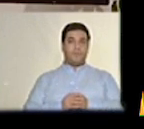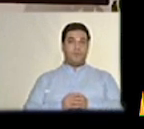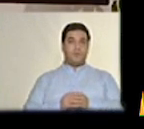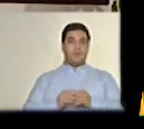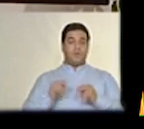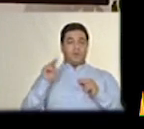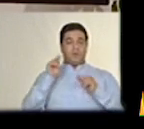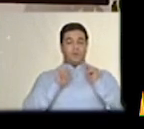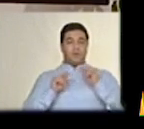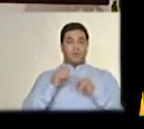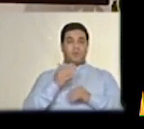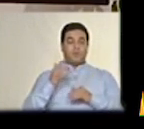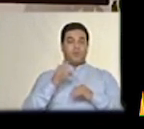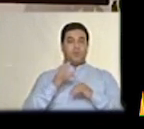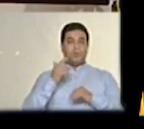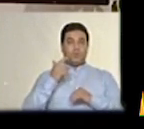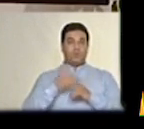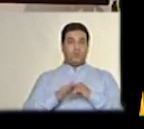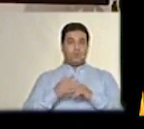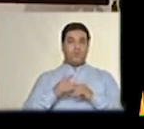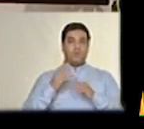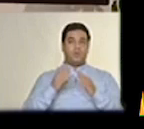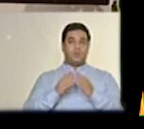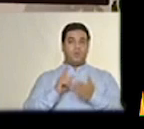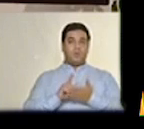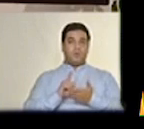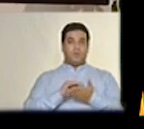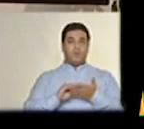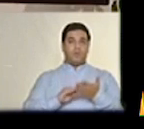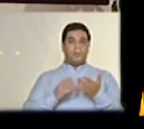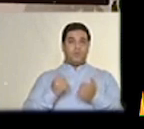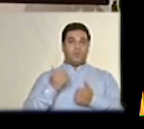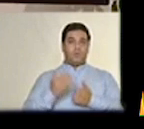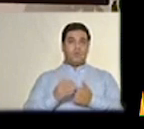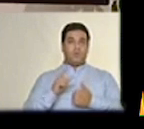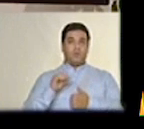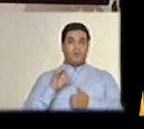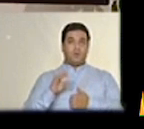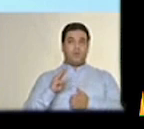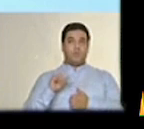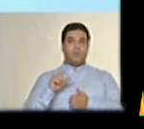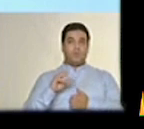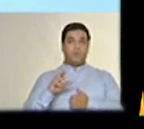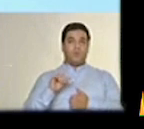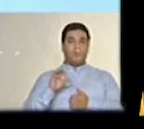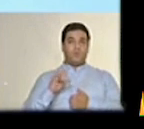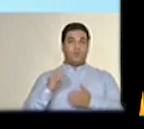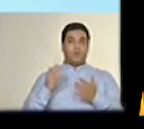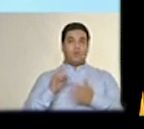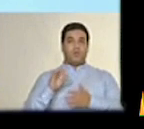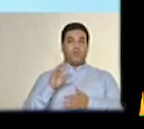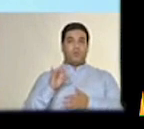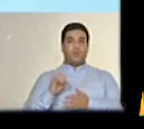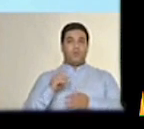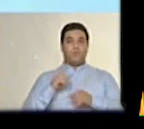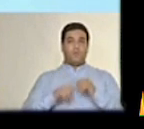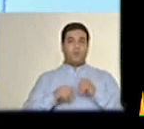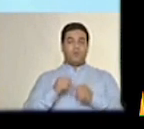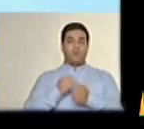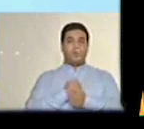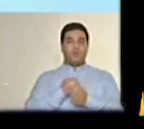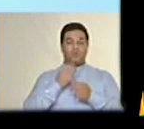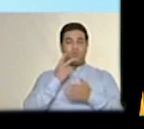Darsimiz sizlarga tushunarli bo'lgan bo'lsa, mustaqil bajarish uchun topshiriqlarni yozib oling. Zahiriddin Muhammad Boburning qaysi ruboyisida vatan